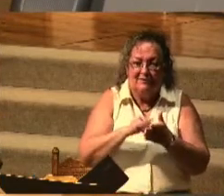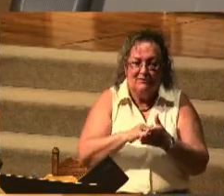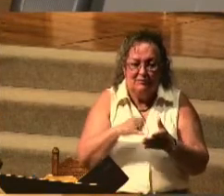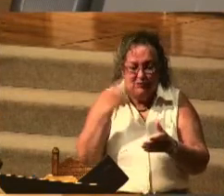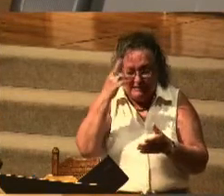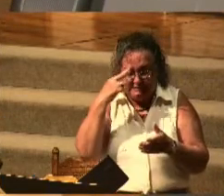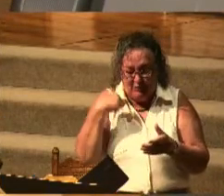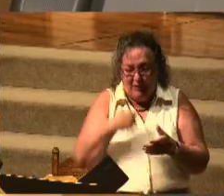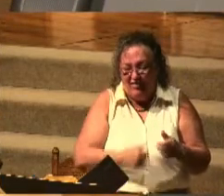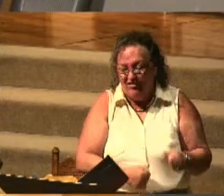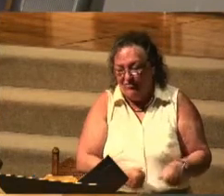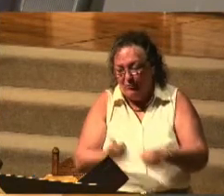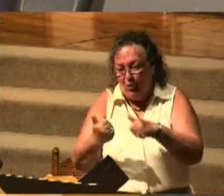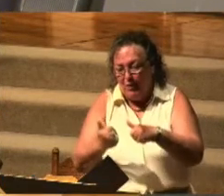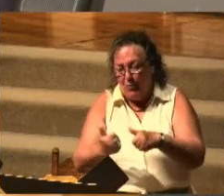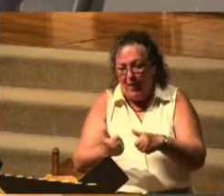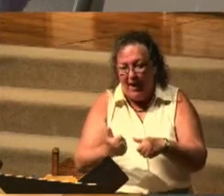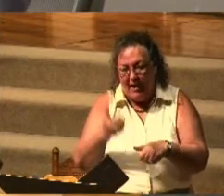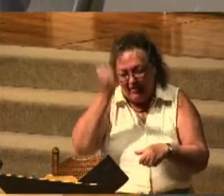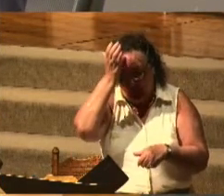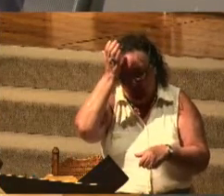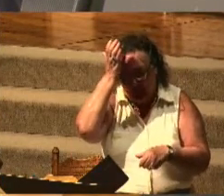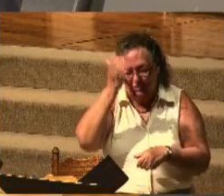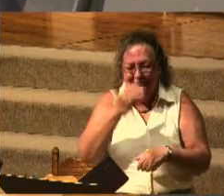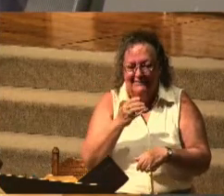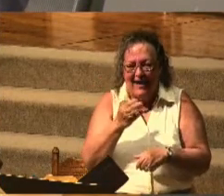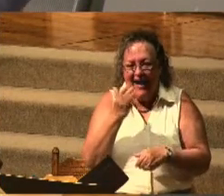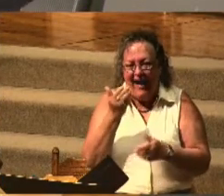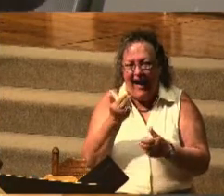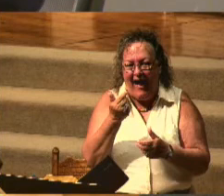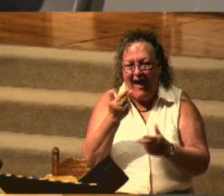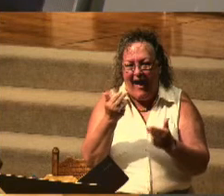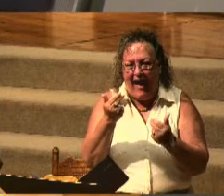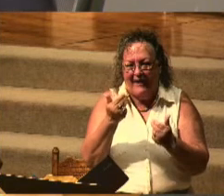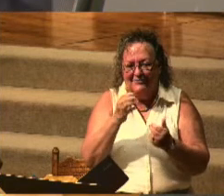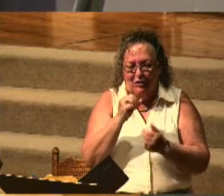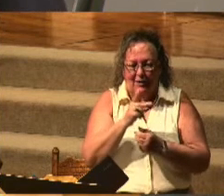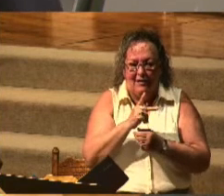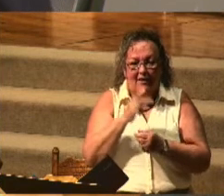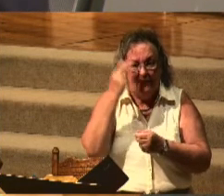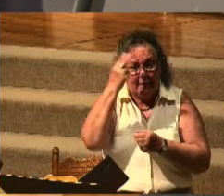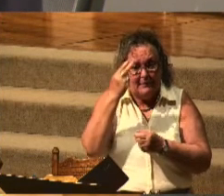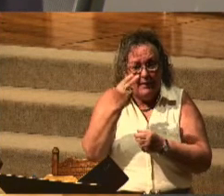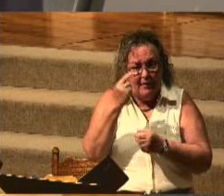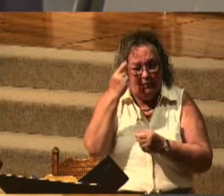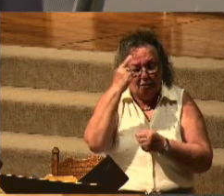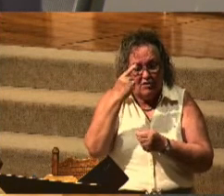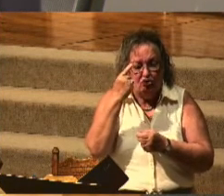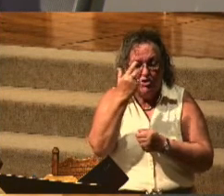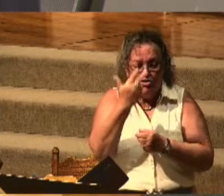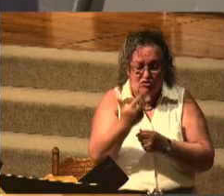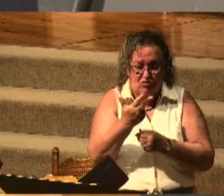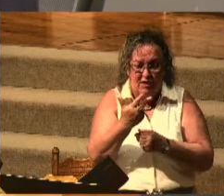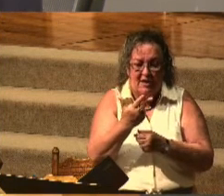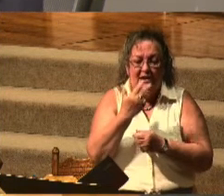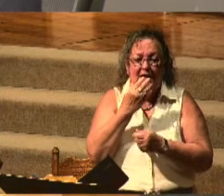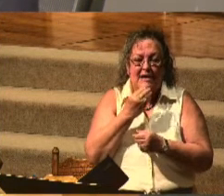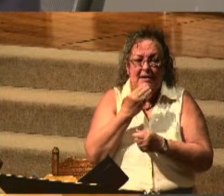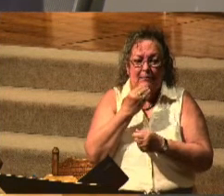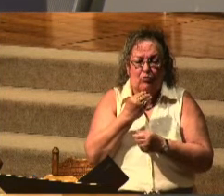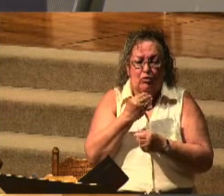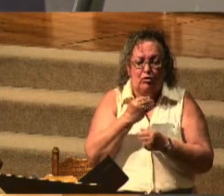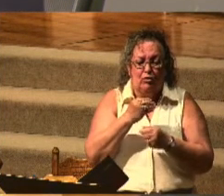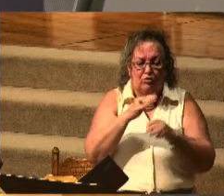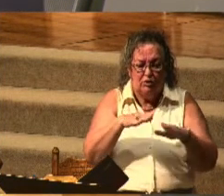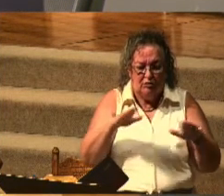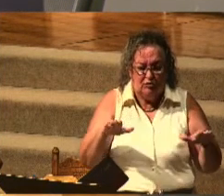away. That's okay. Think about the three Hebrew children, Shadrach, Meshach, and